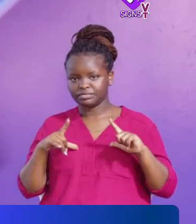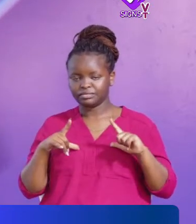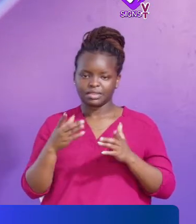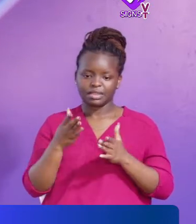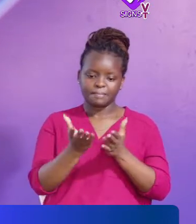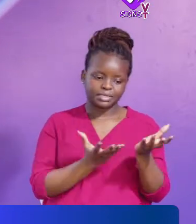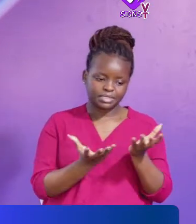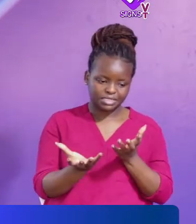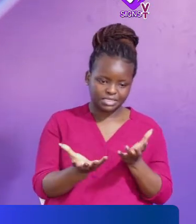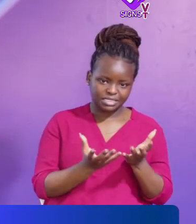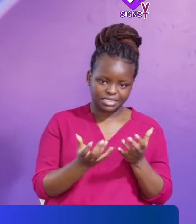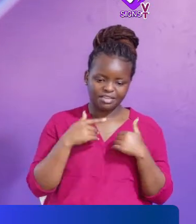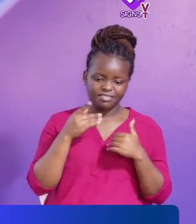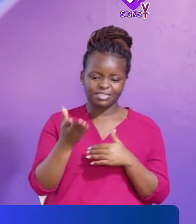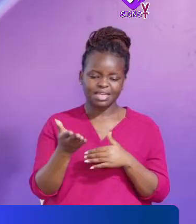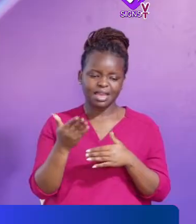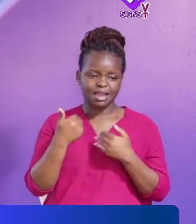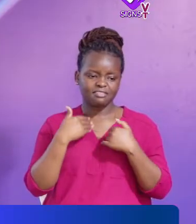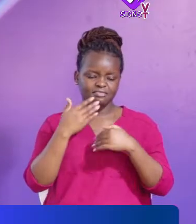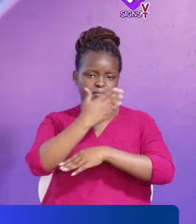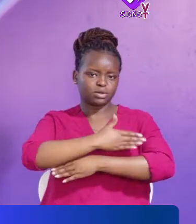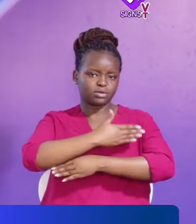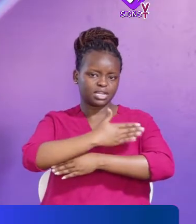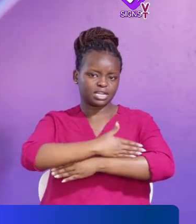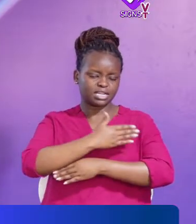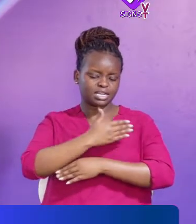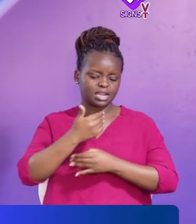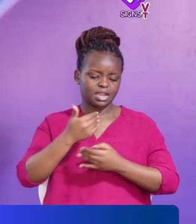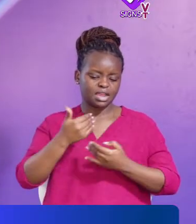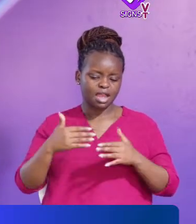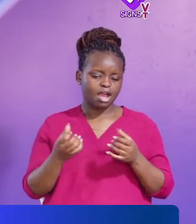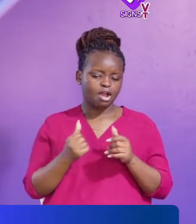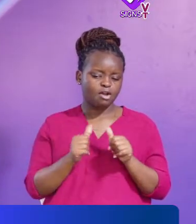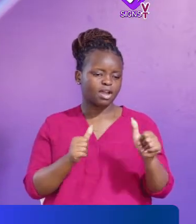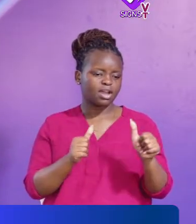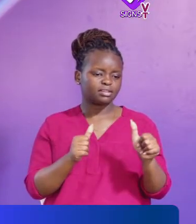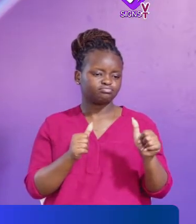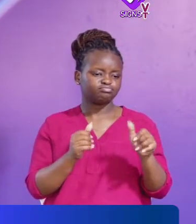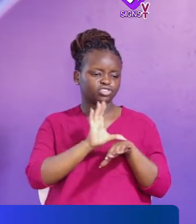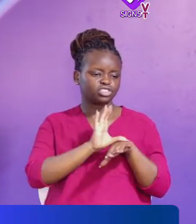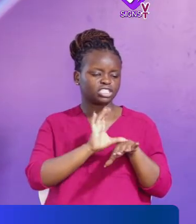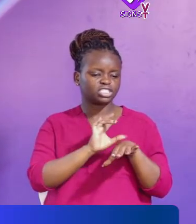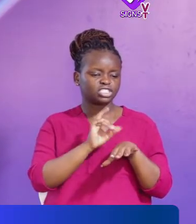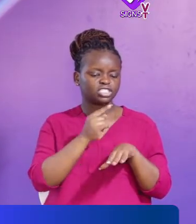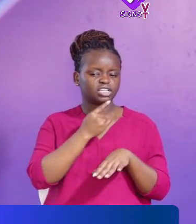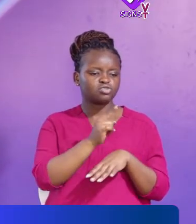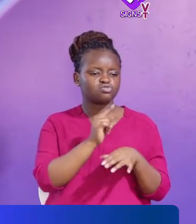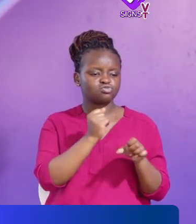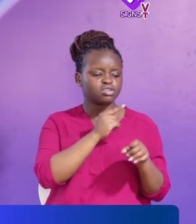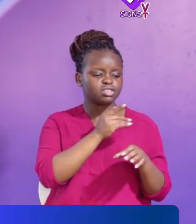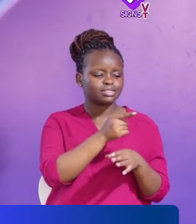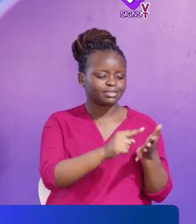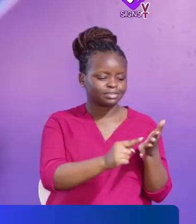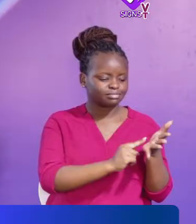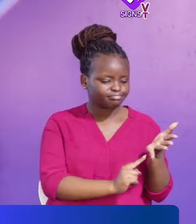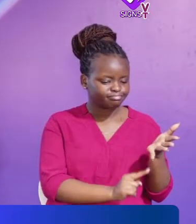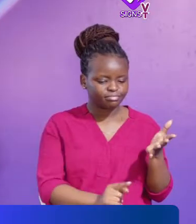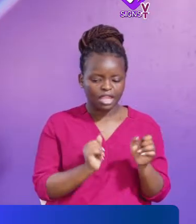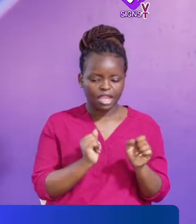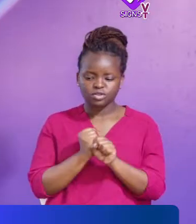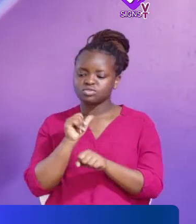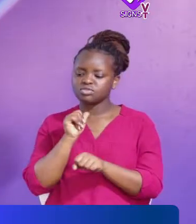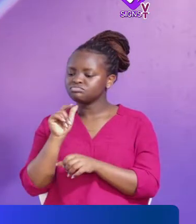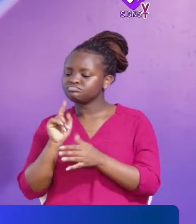But should there be a boundary on how far the church can tell you what to do and what not to do? Yeah, first of all, I want to say